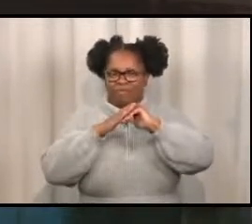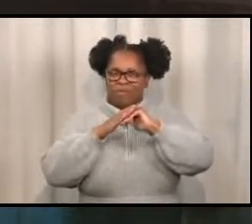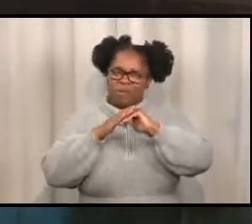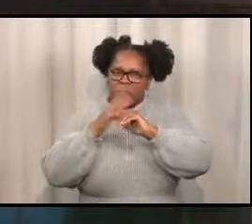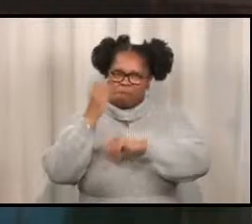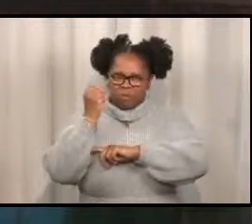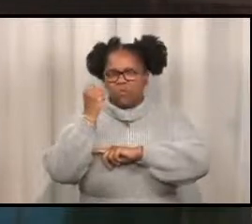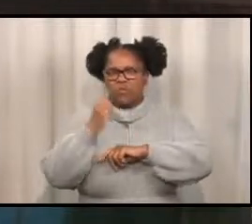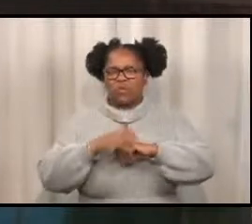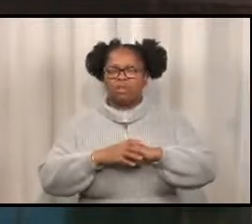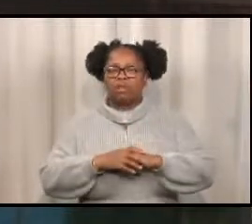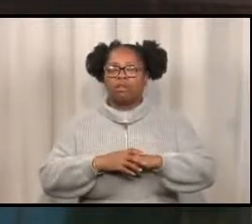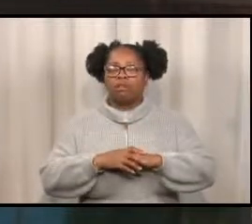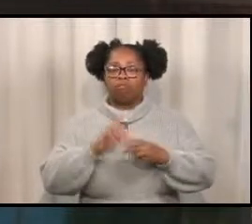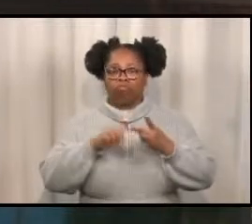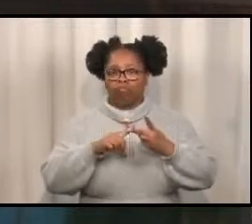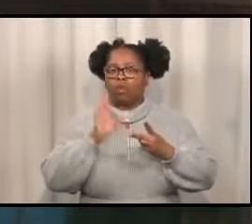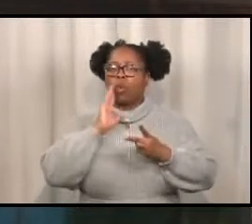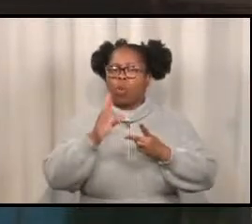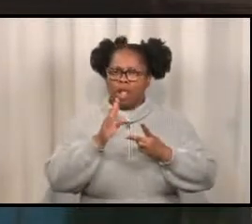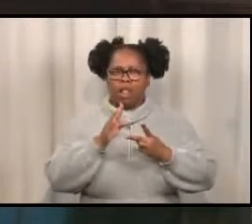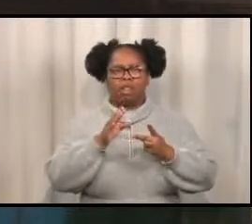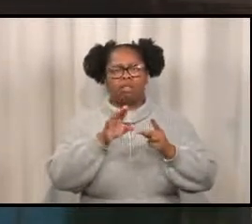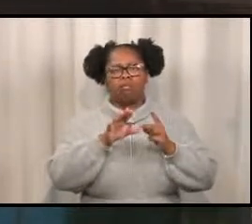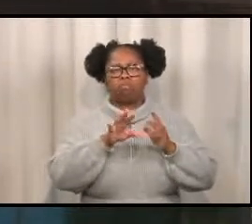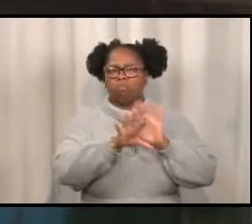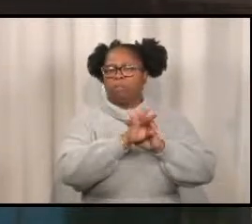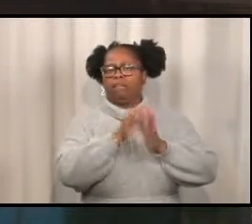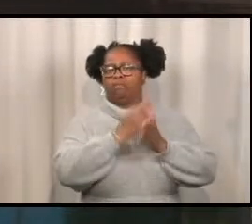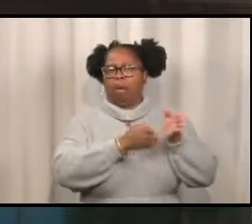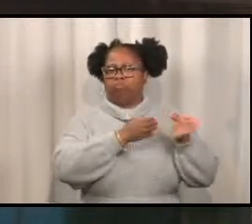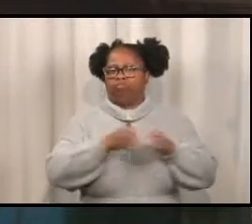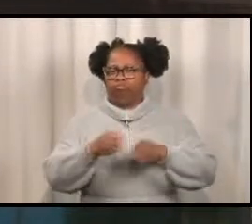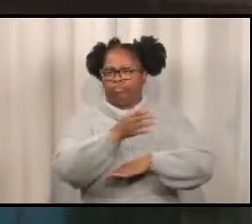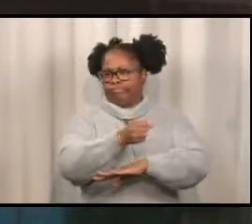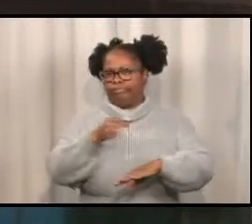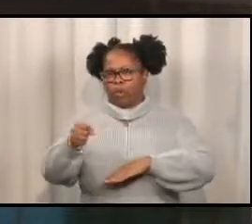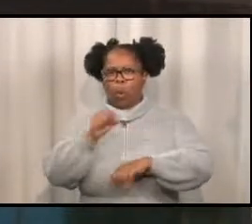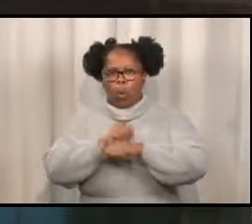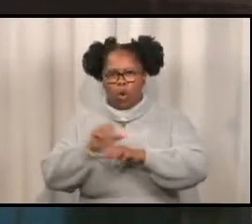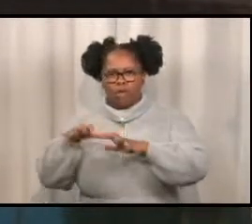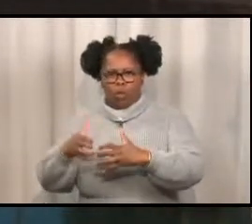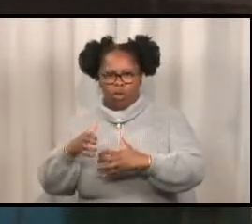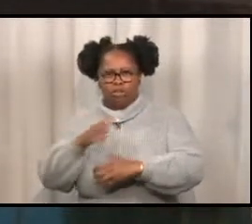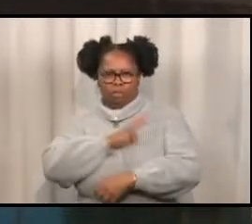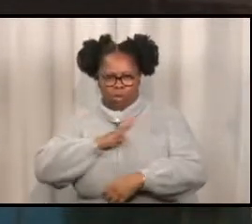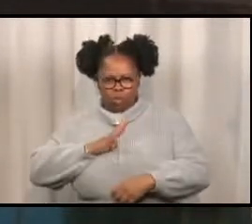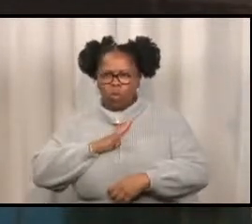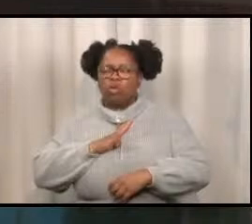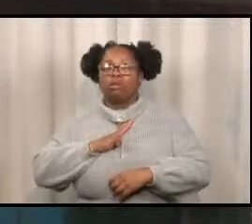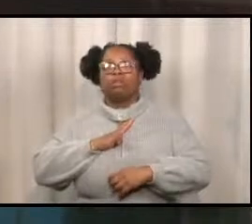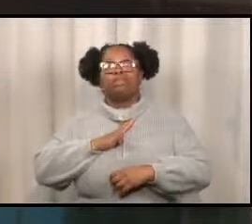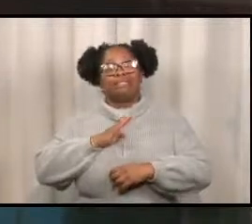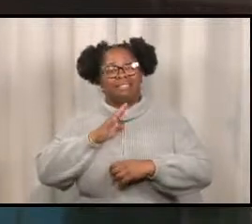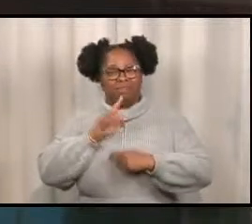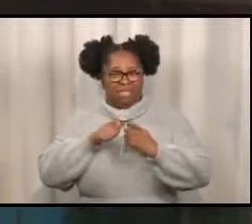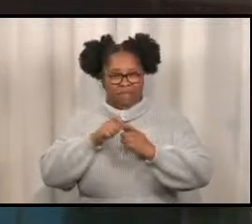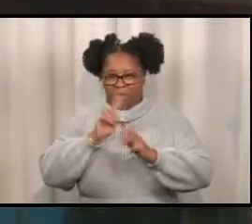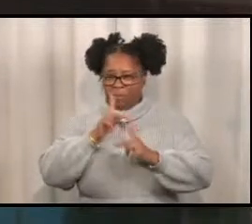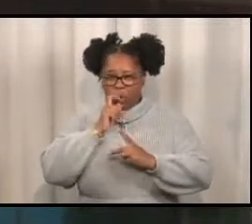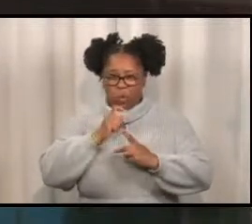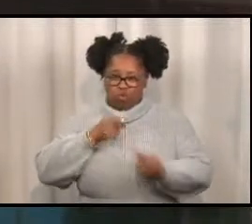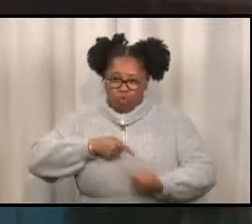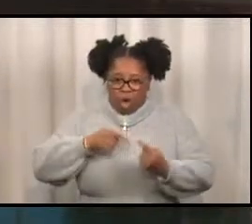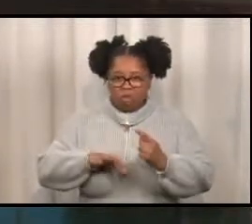success. We will also place individuals in our Workforce Bureau, respectively, working with individuals that face barriers to employment and connecting them